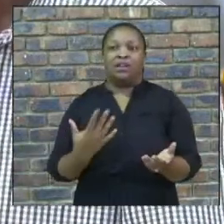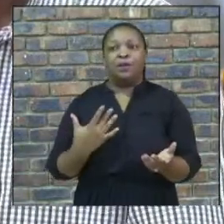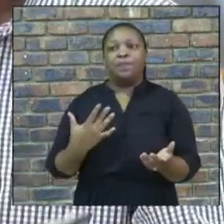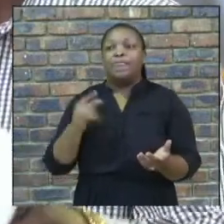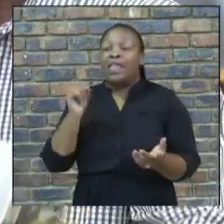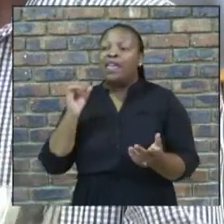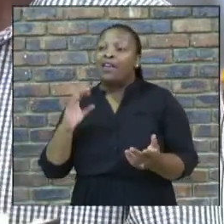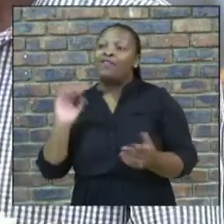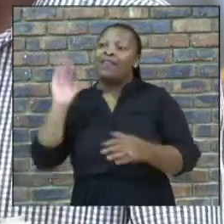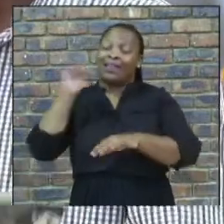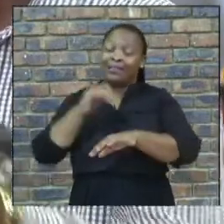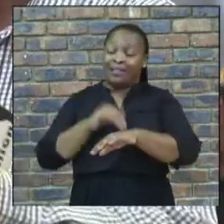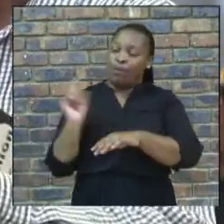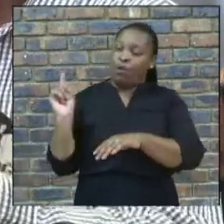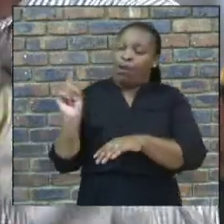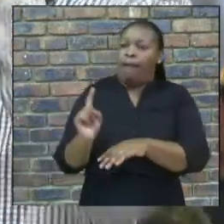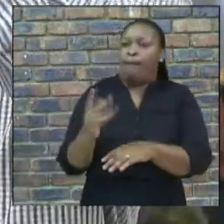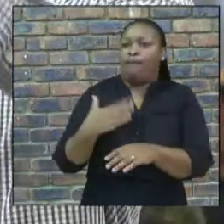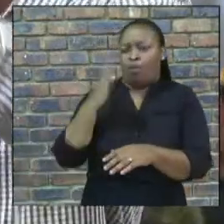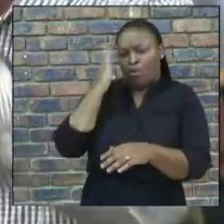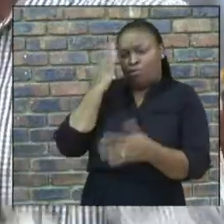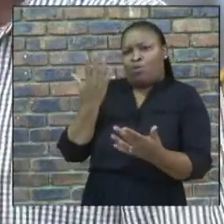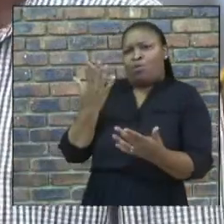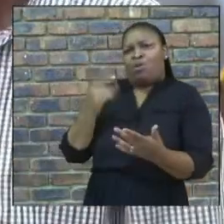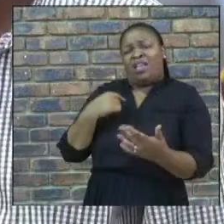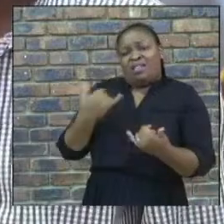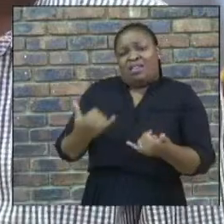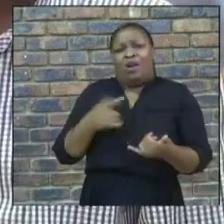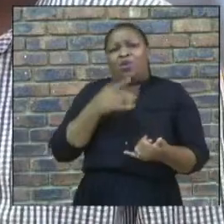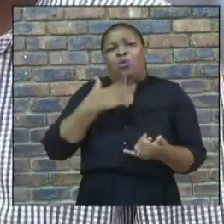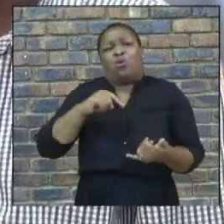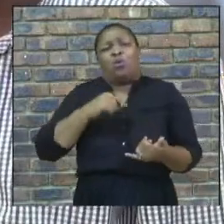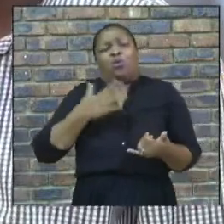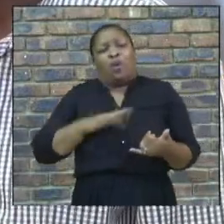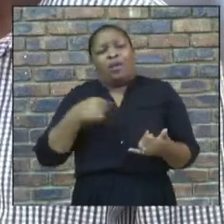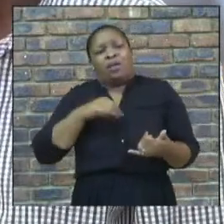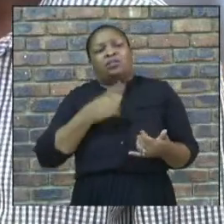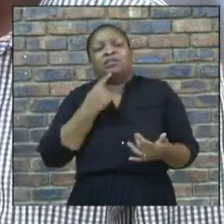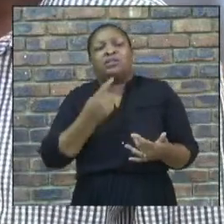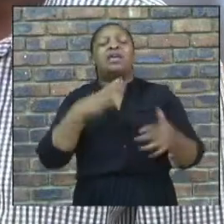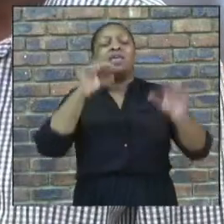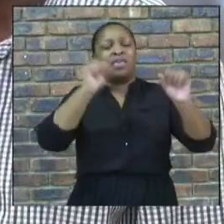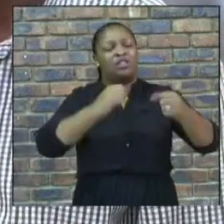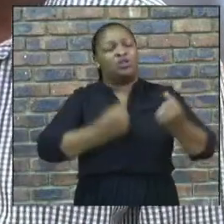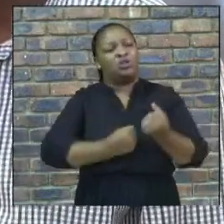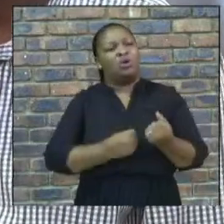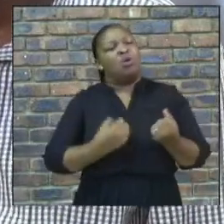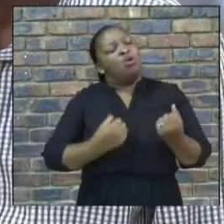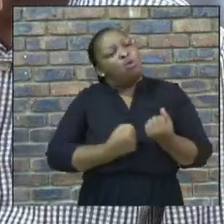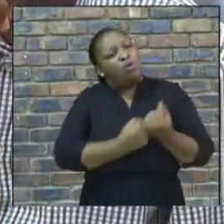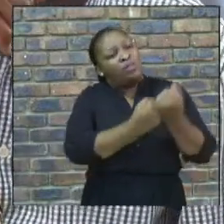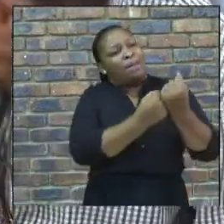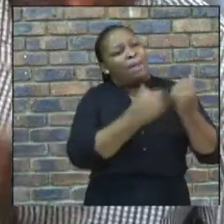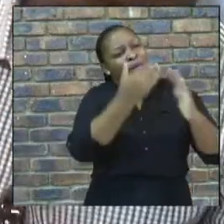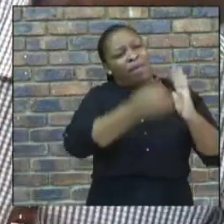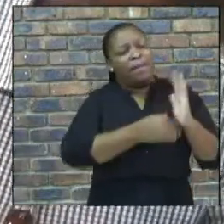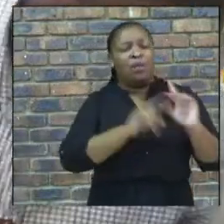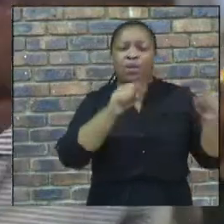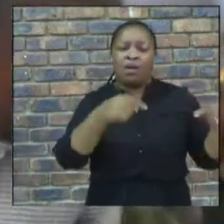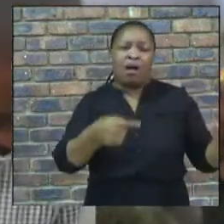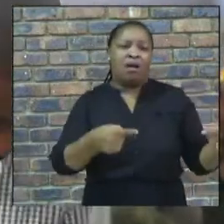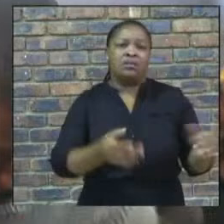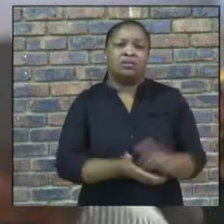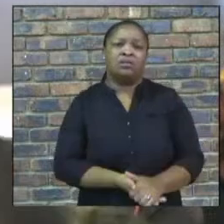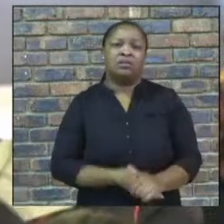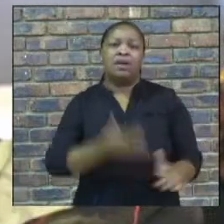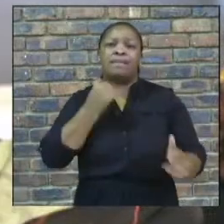point ezosho ukuthi yes, we agree to this bill. Thank you very much, Chairperson.